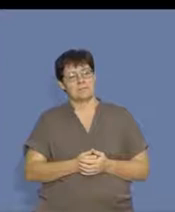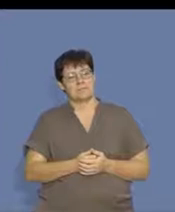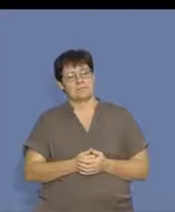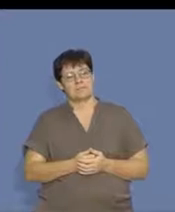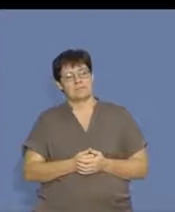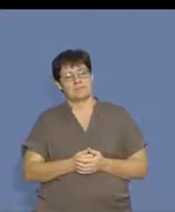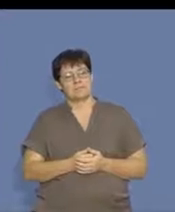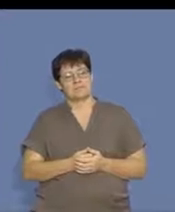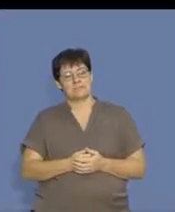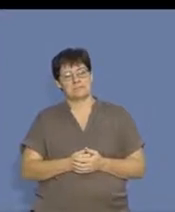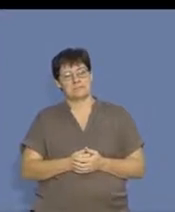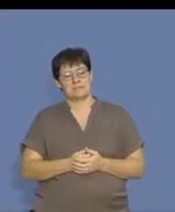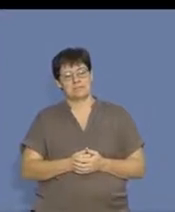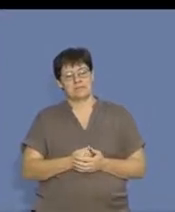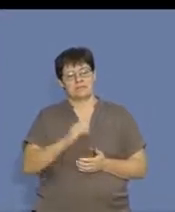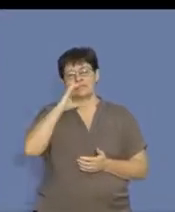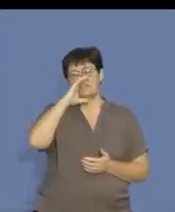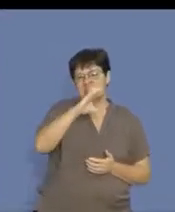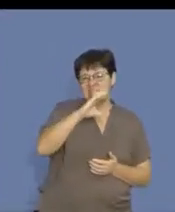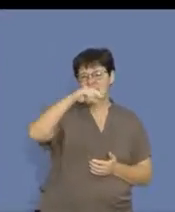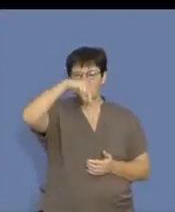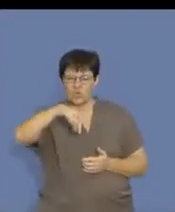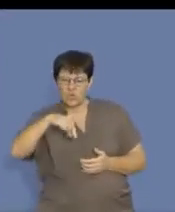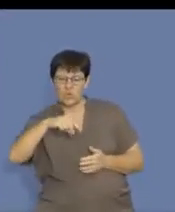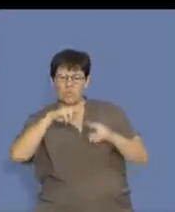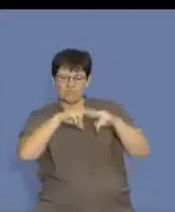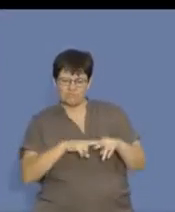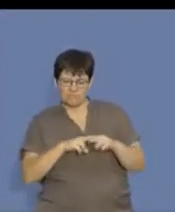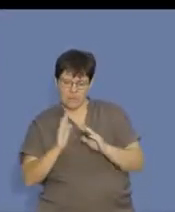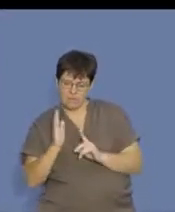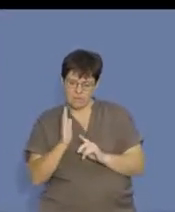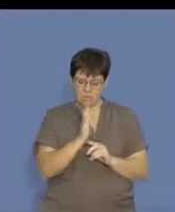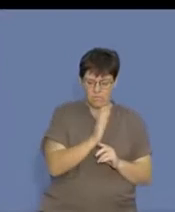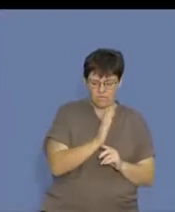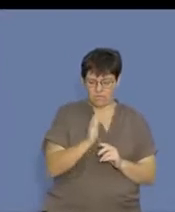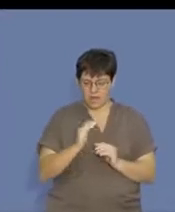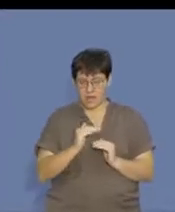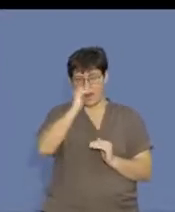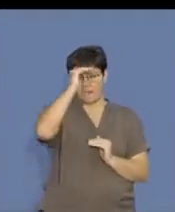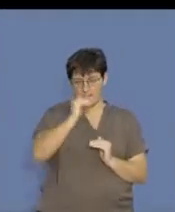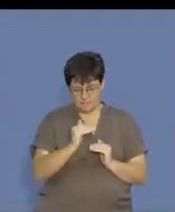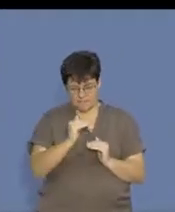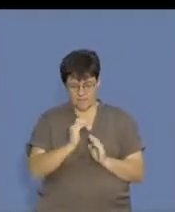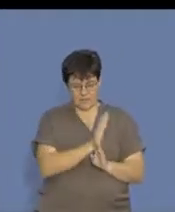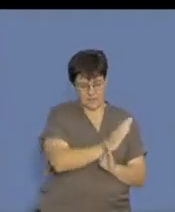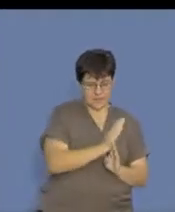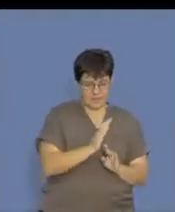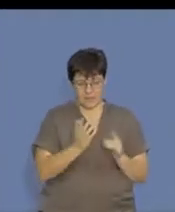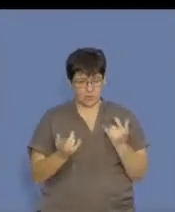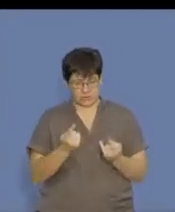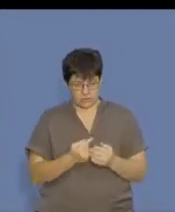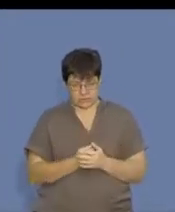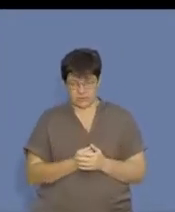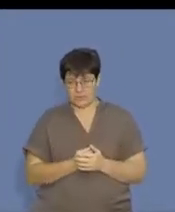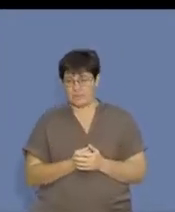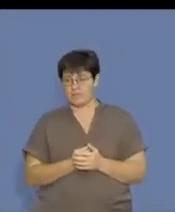And then the value of c or q determines the shift of the graph up or down, right? So we do need